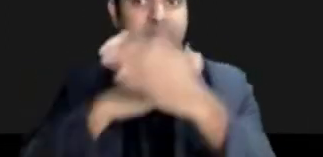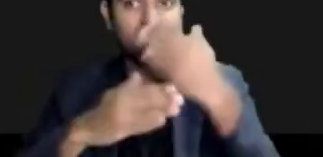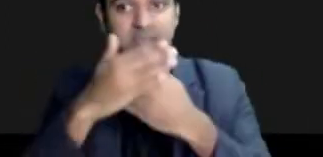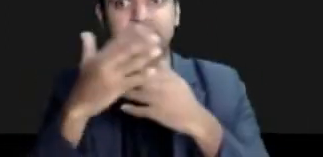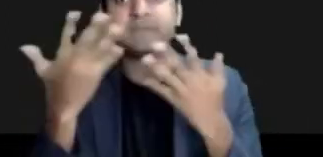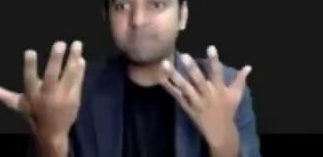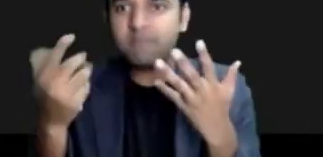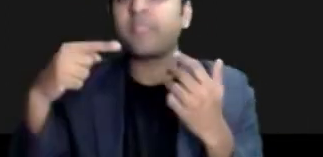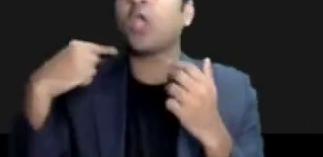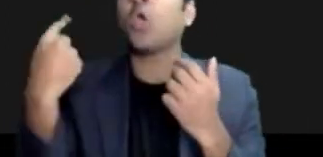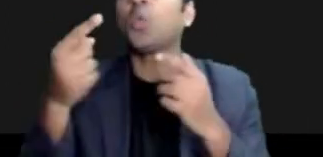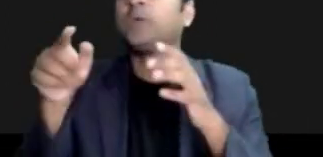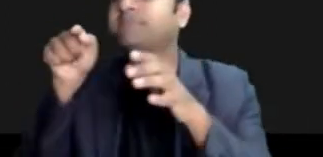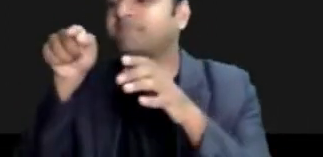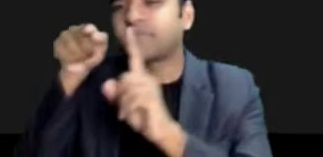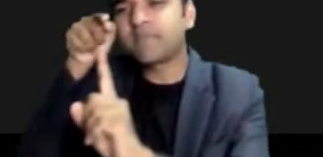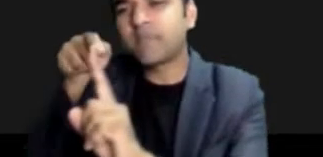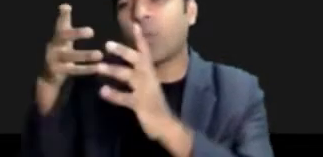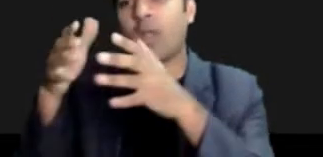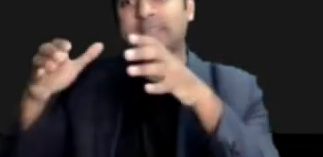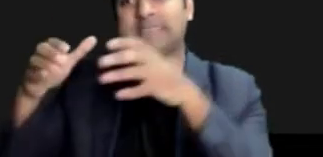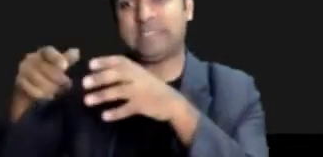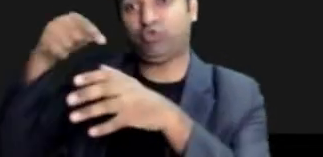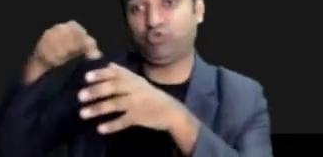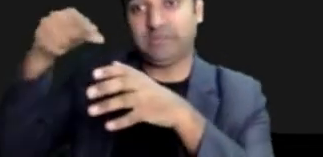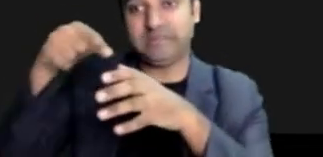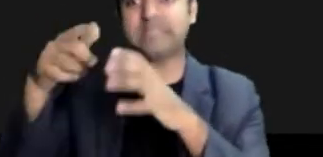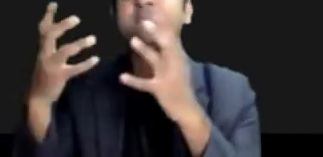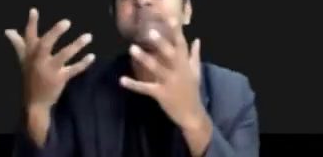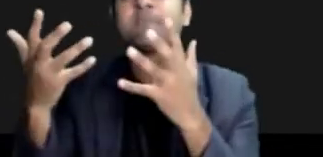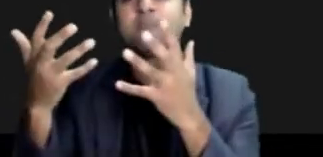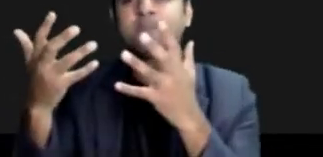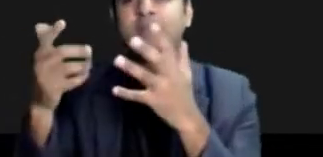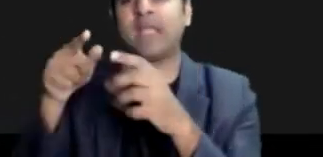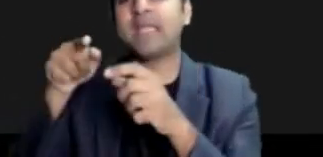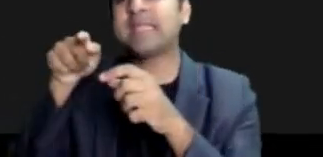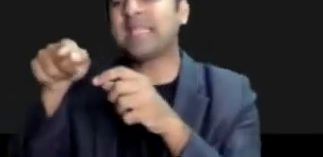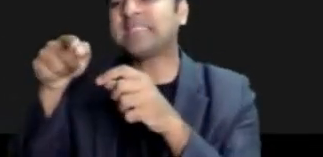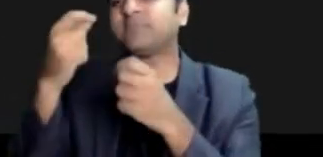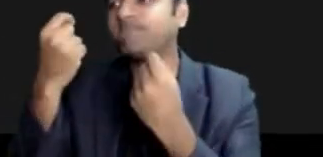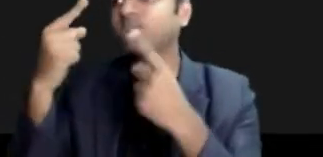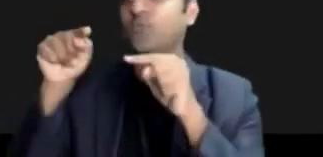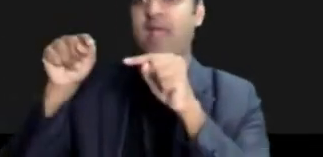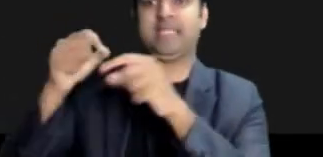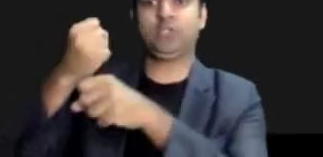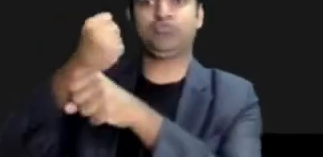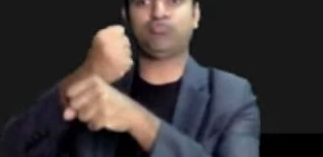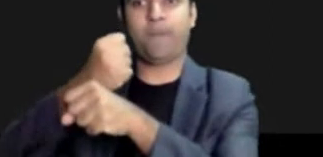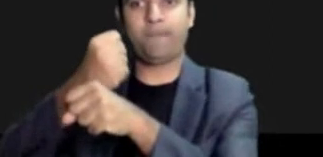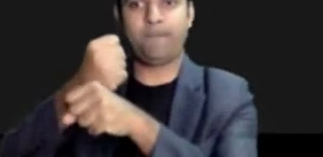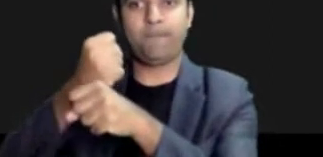to fix those kind of problems so that we really see persons with